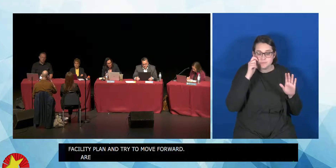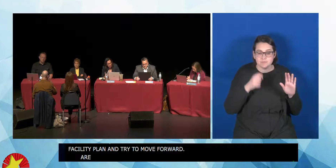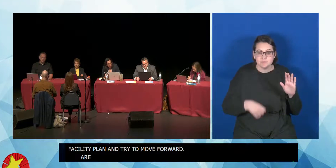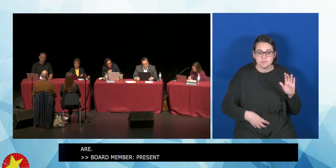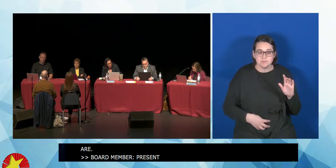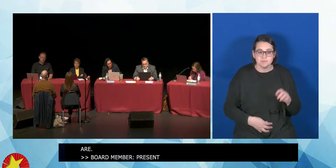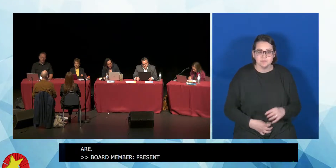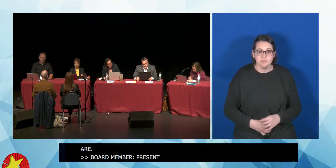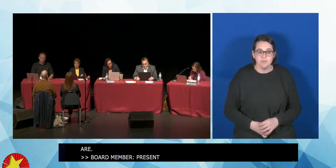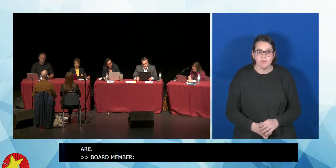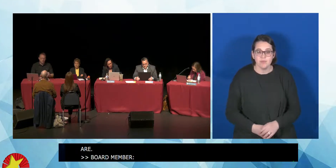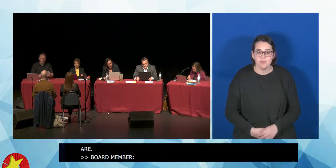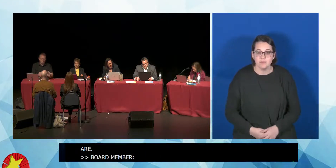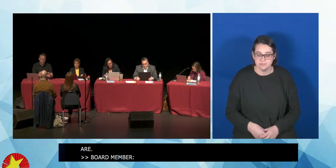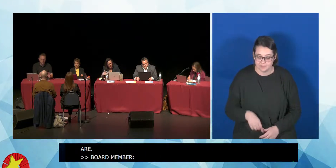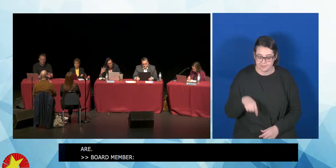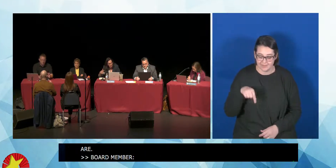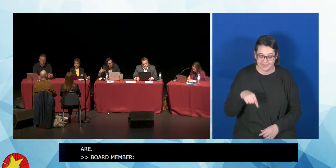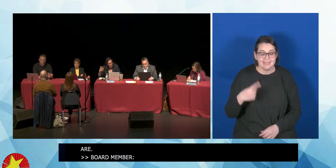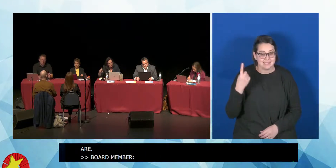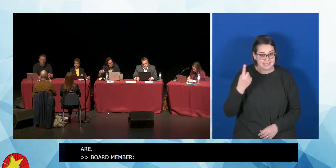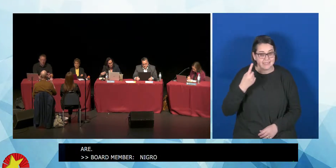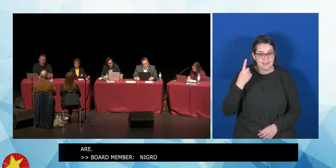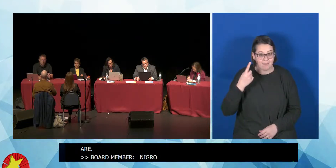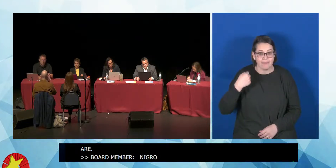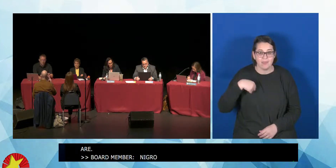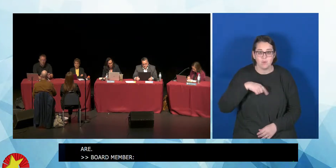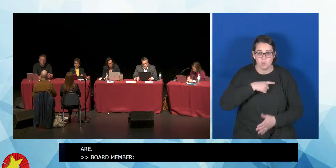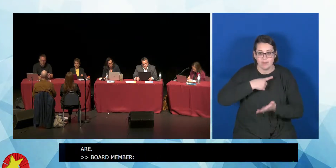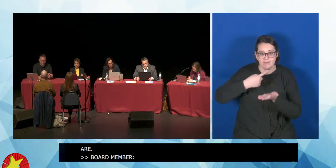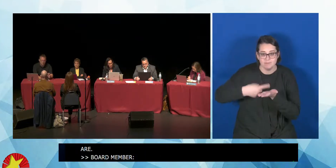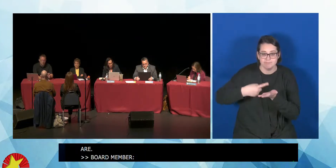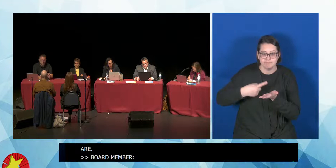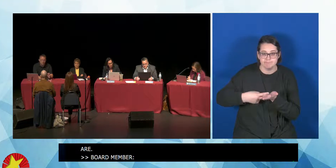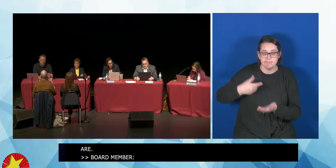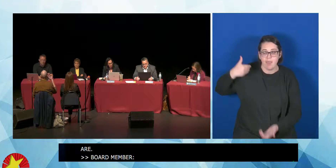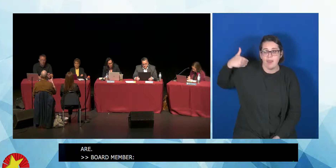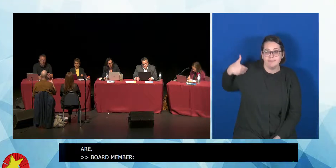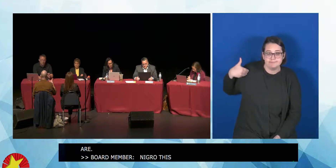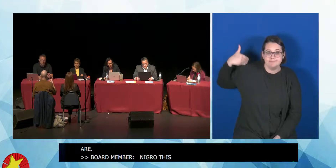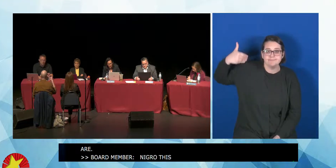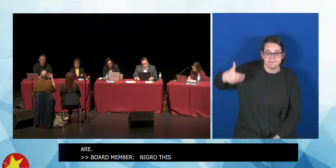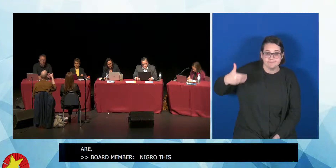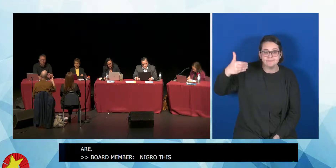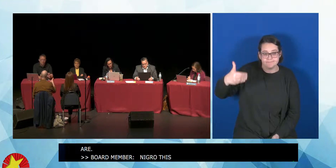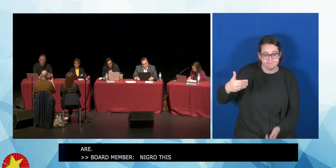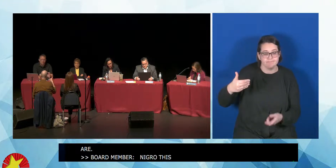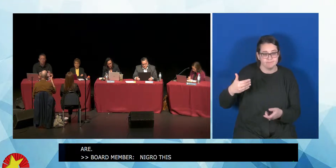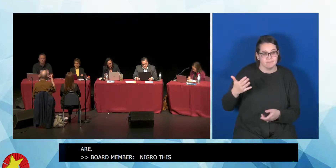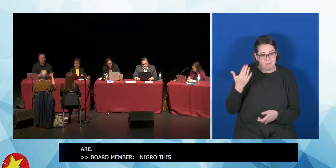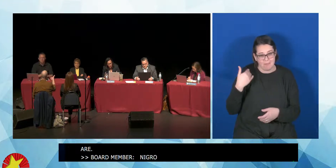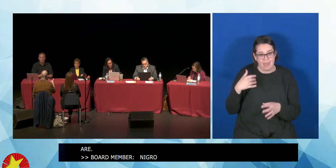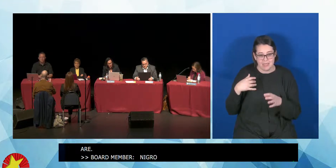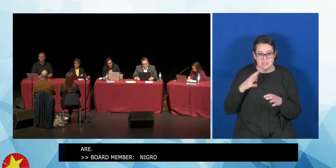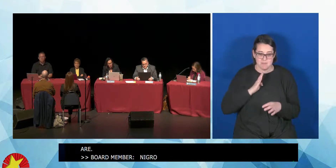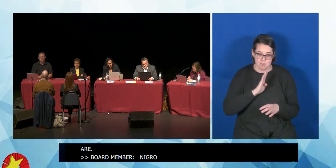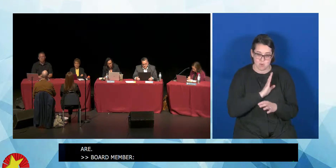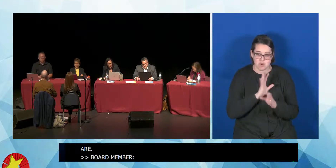This is something we have brought up kind of here and there in board meetings in the past, and I know